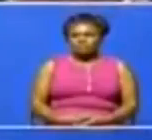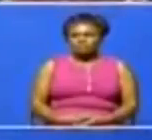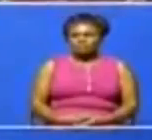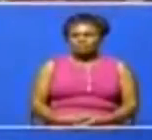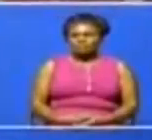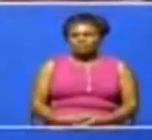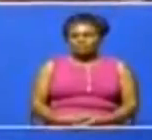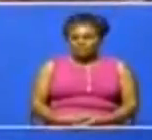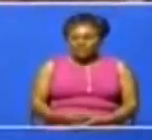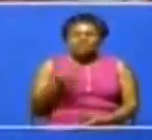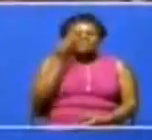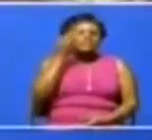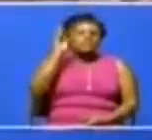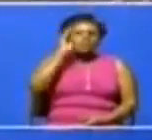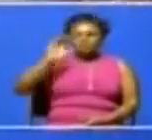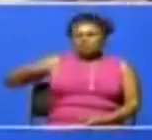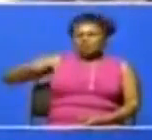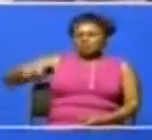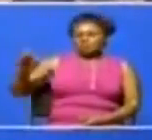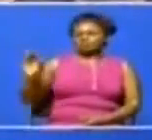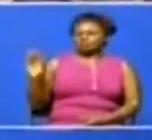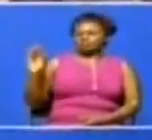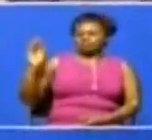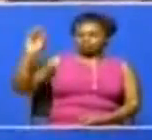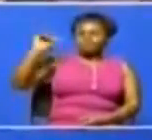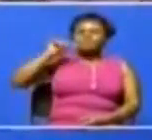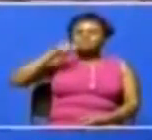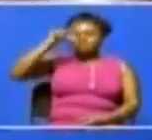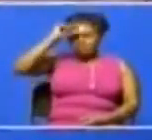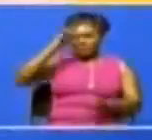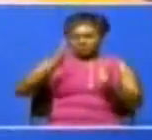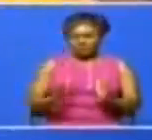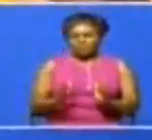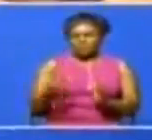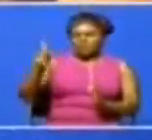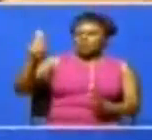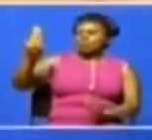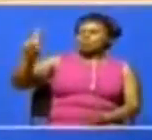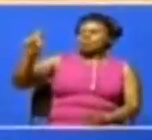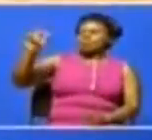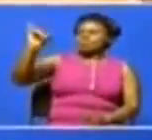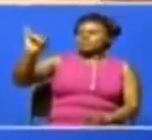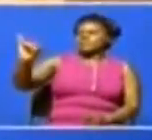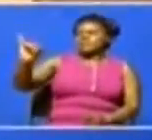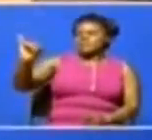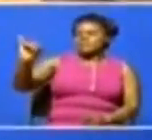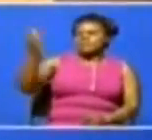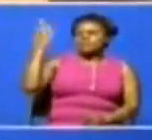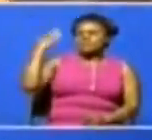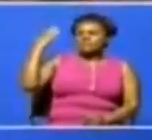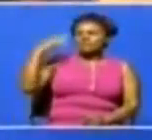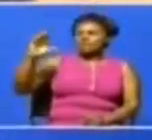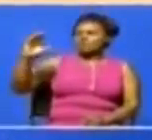It was Isiolo County's turn to usher in its new governor. Dr. Mohammed Abdi Kuti was previously served